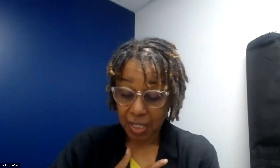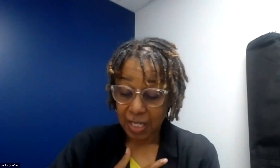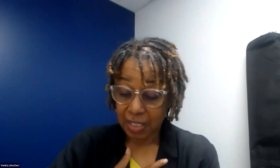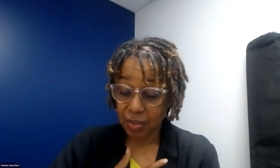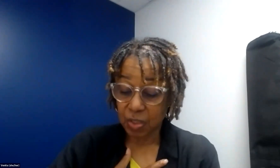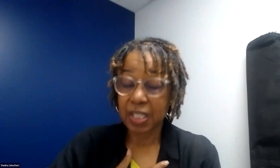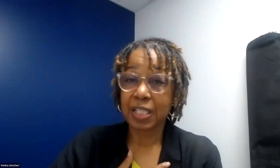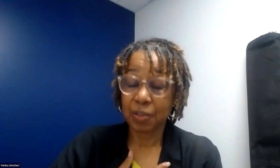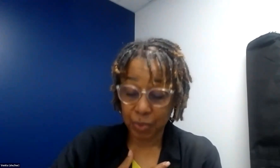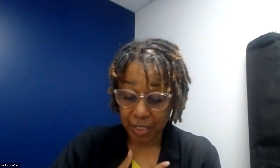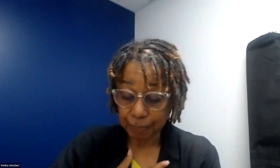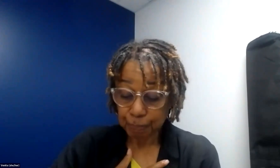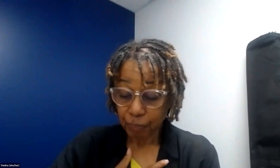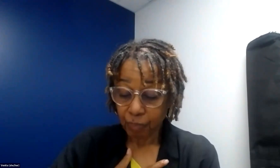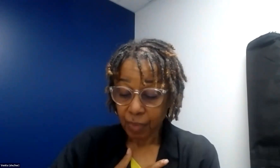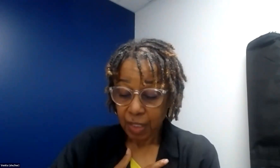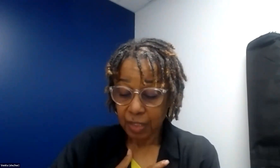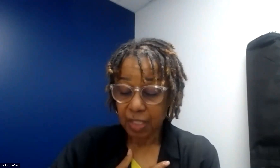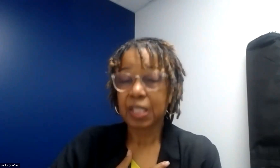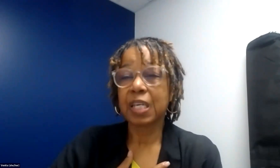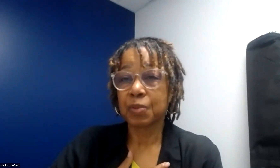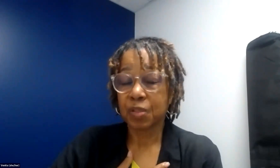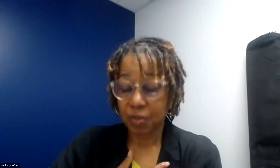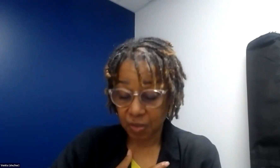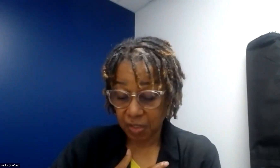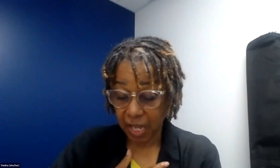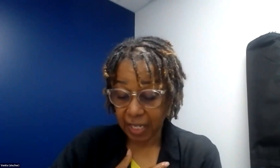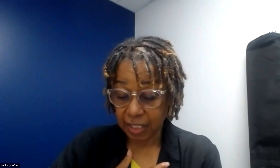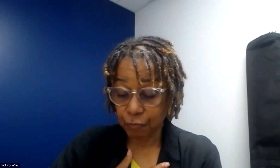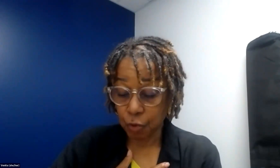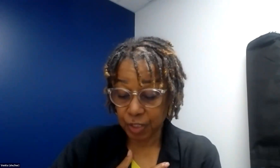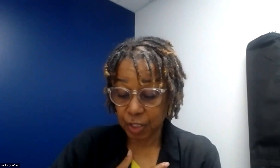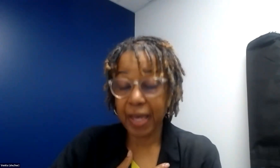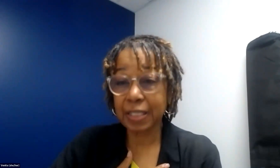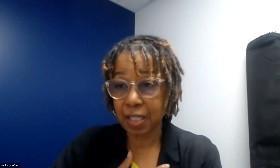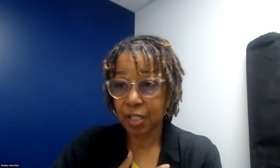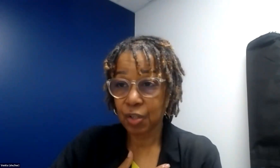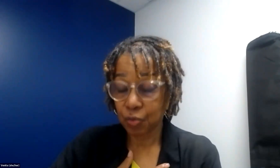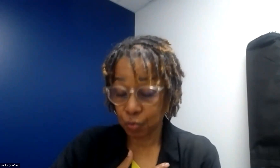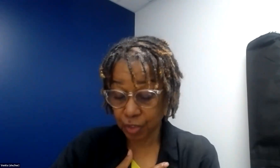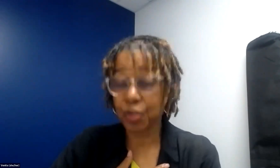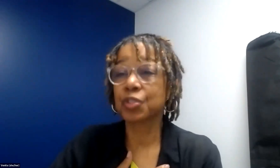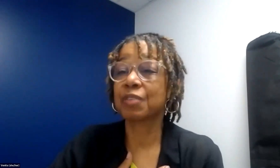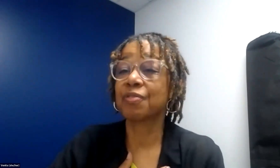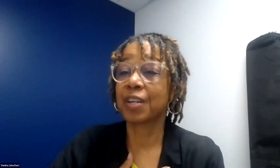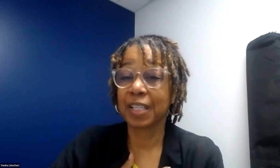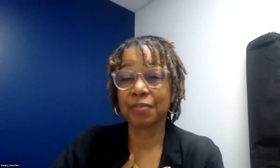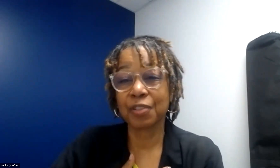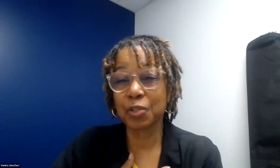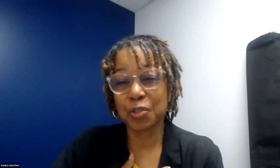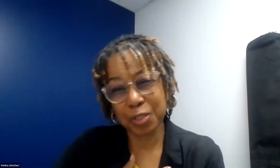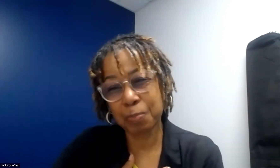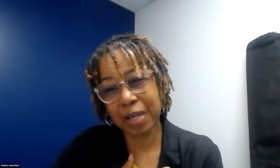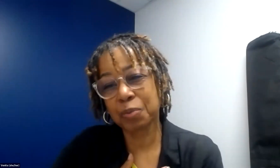later. He ended with, he keeps asking for respect, research, and funding.